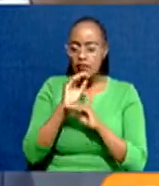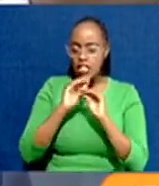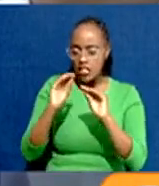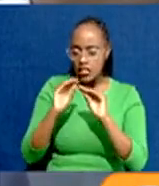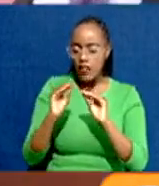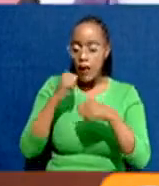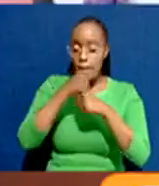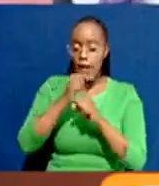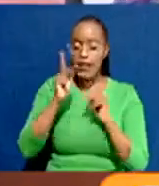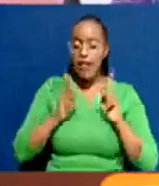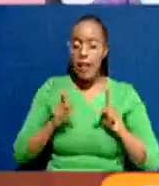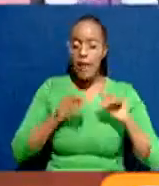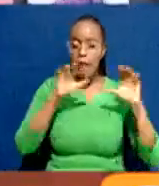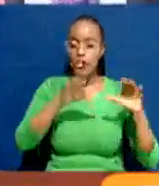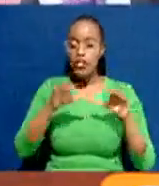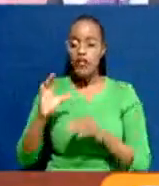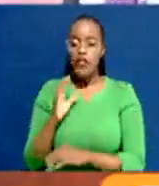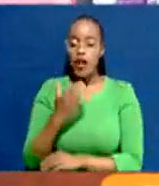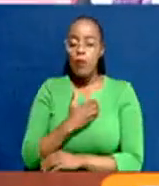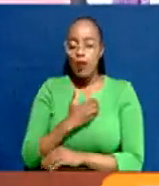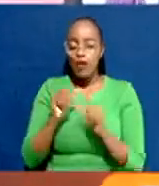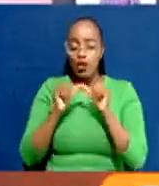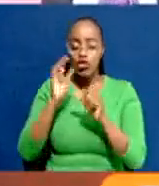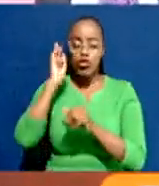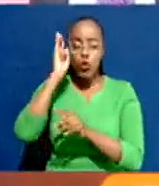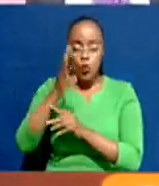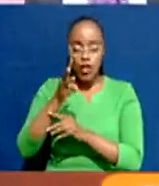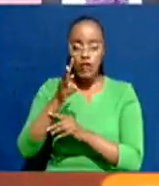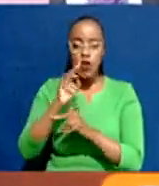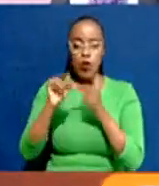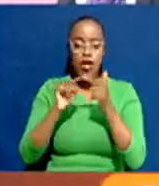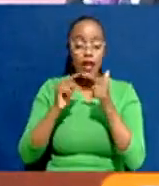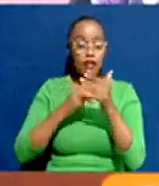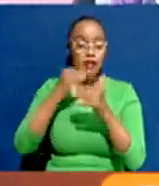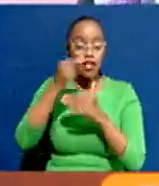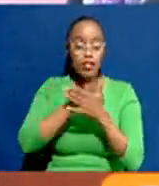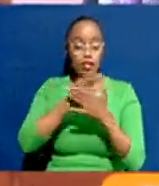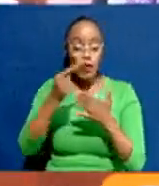suffering to the people. The committee is expected to continue with its hearings next week.